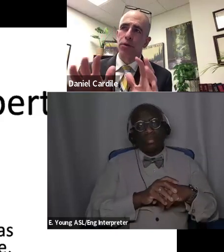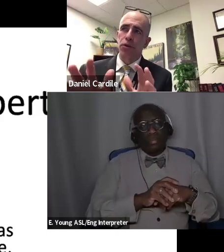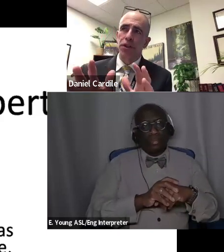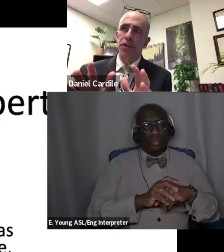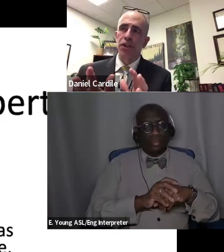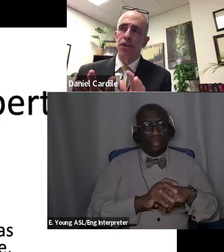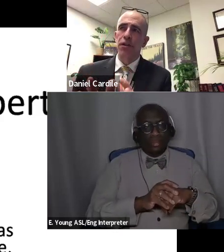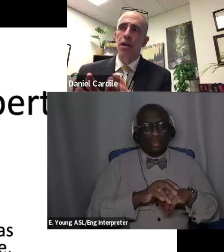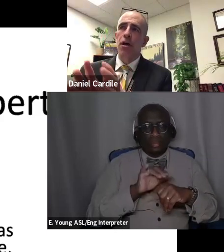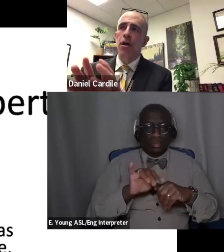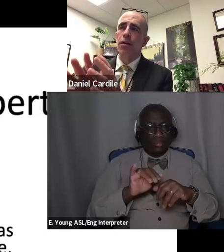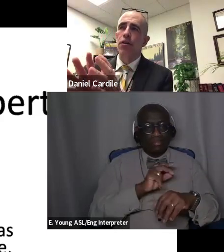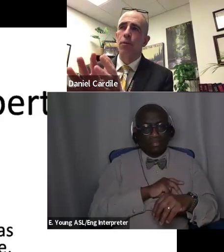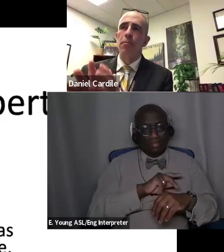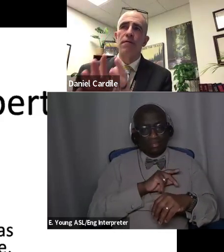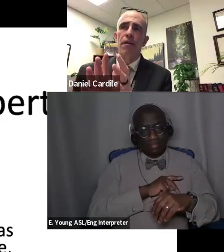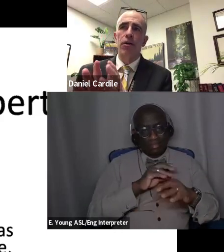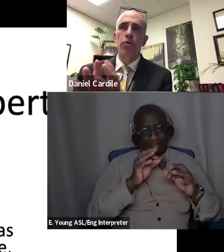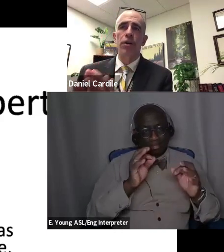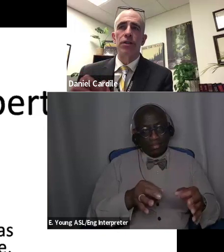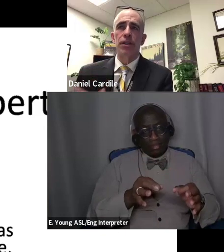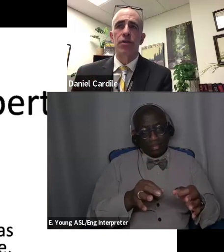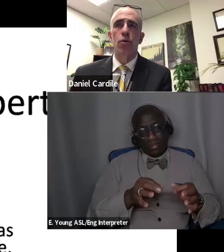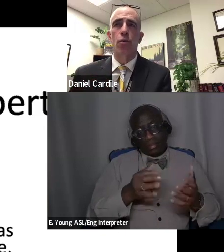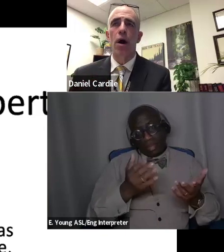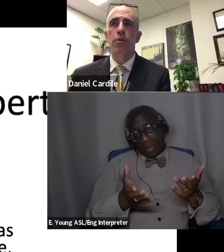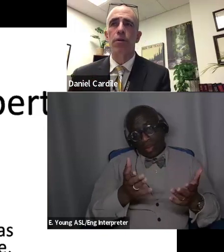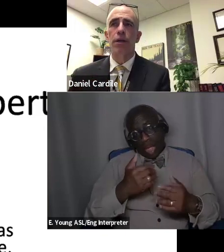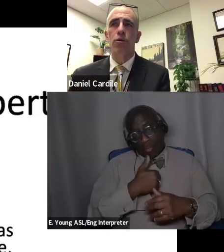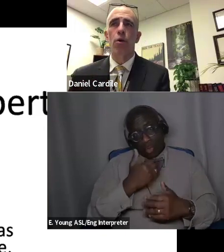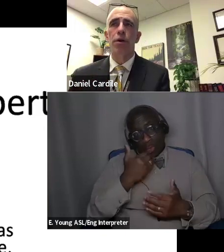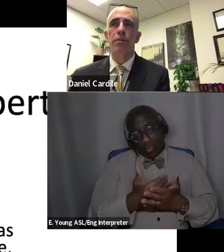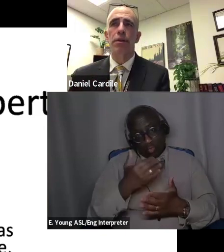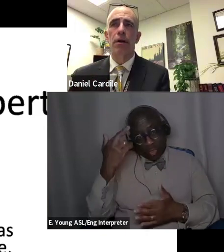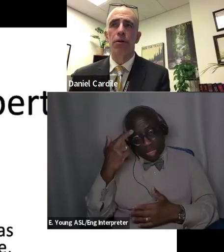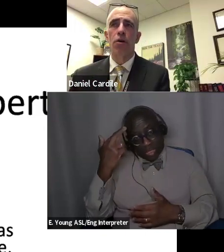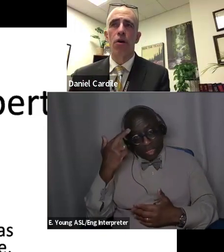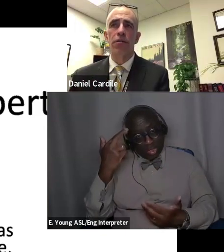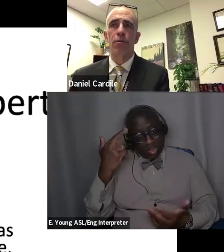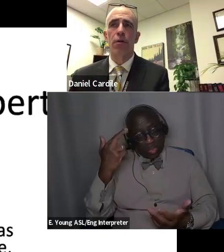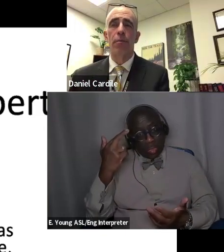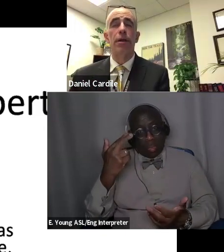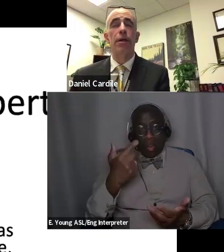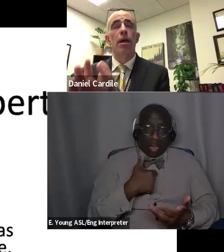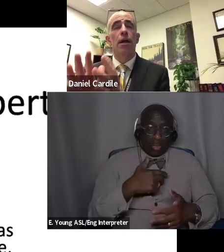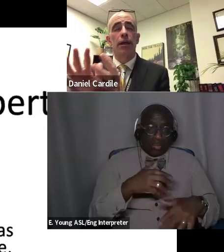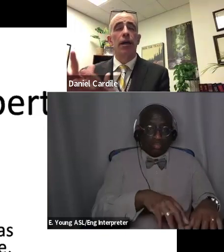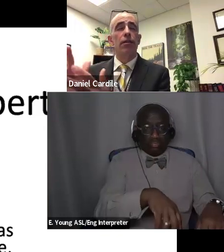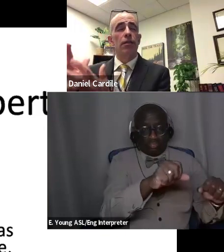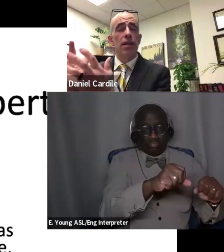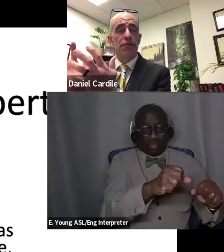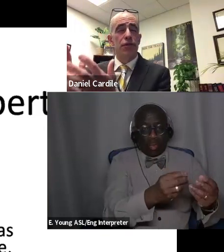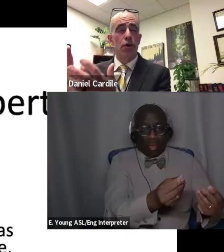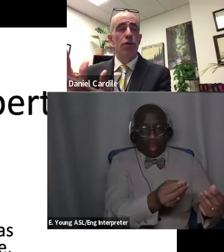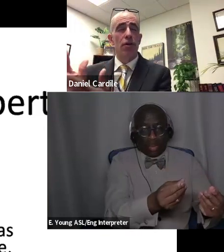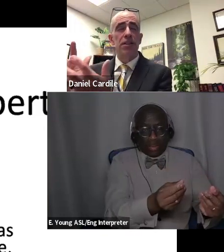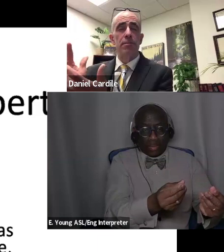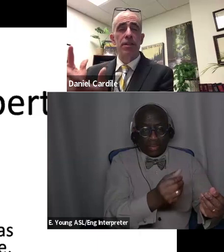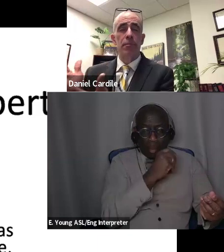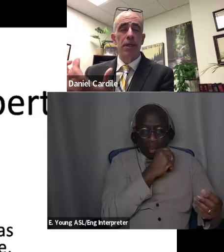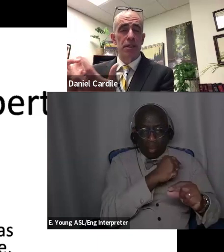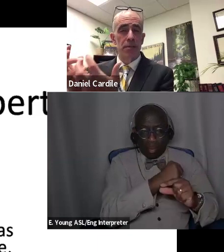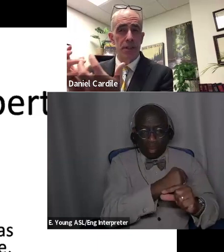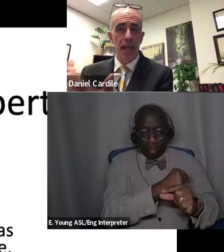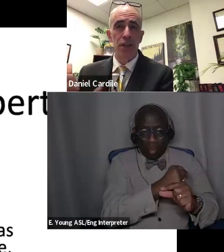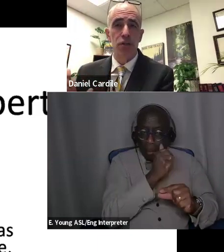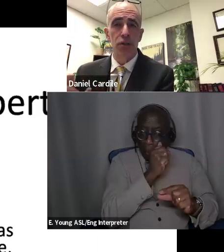Again, it's a personal decision. There might be a very good reason as to why you think you're going to become the guardian of the property. Again, if so, there has to